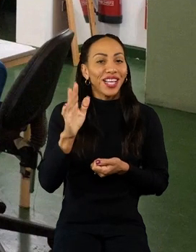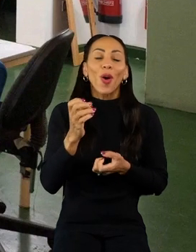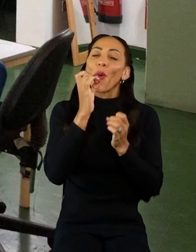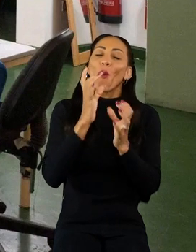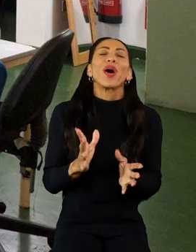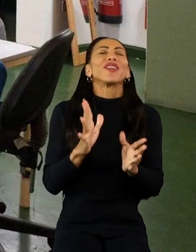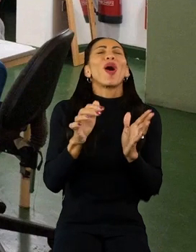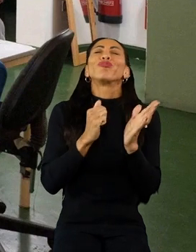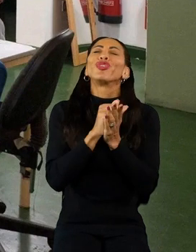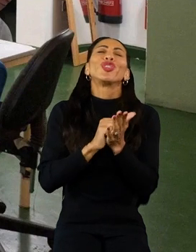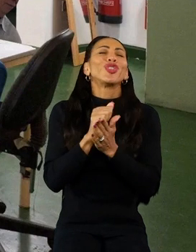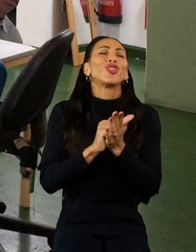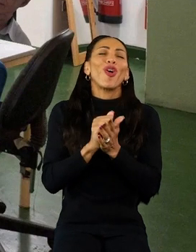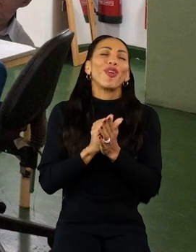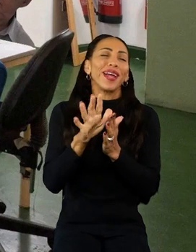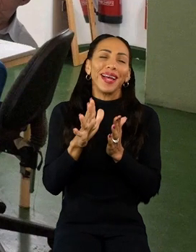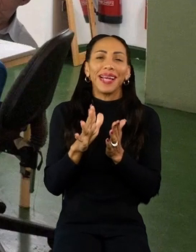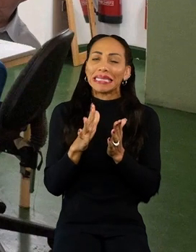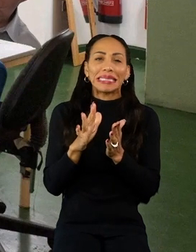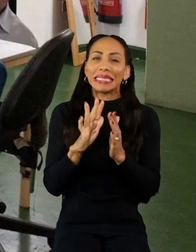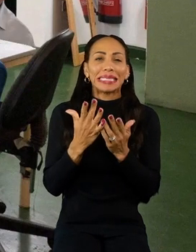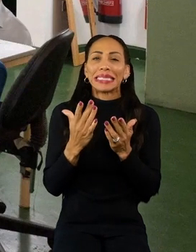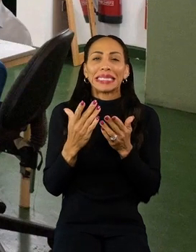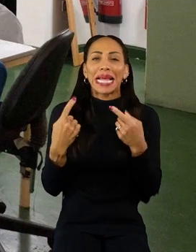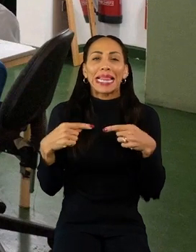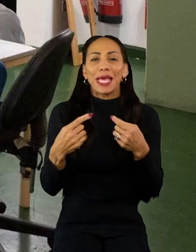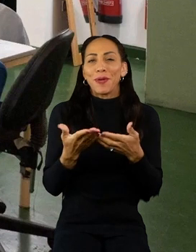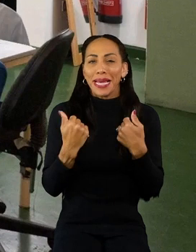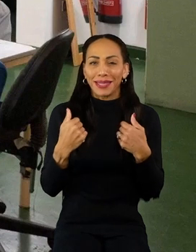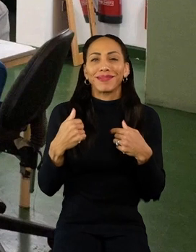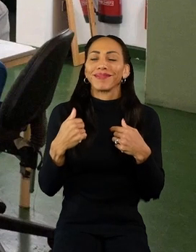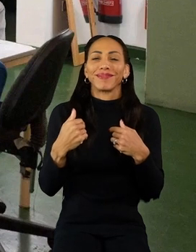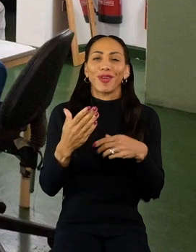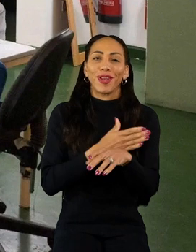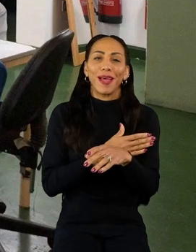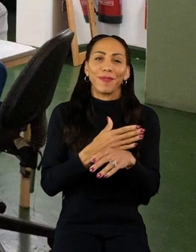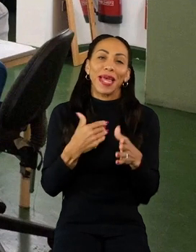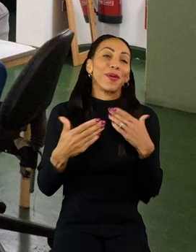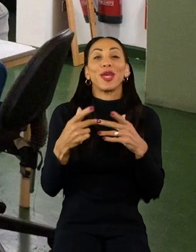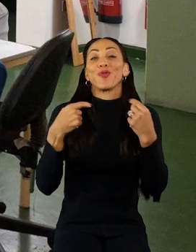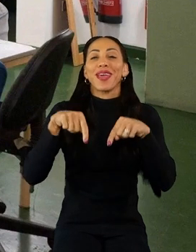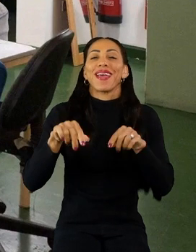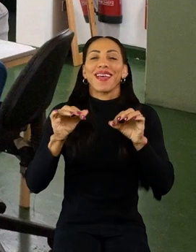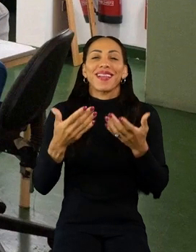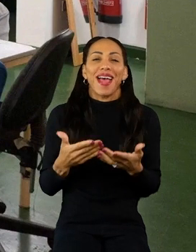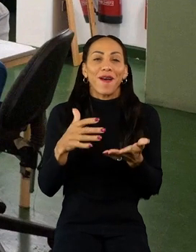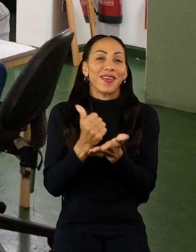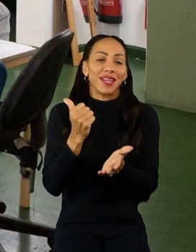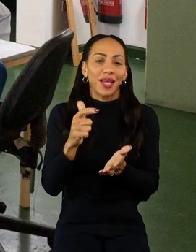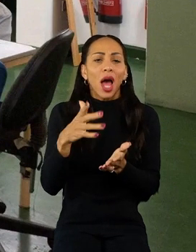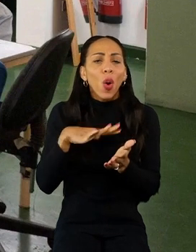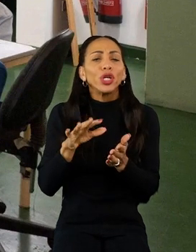Saga, are you there? Yes, sir. Wonderful. You're there. Sorry about that. I do apologize for not letting you in